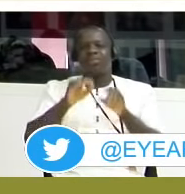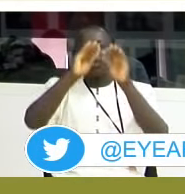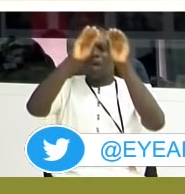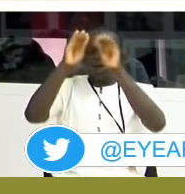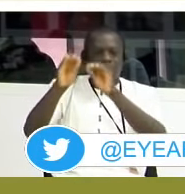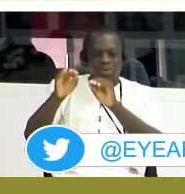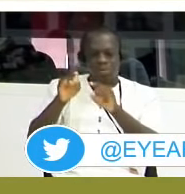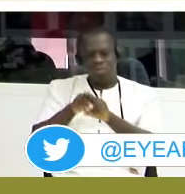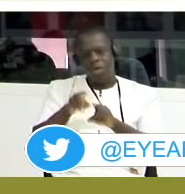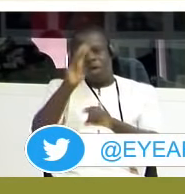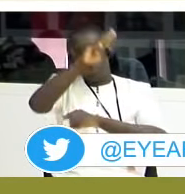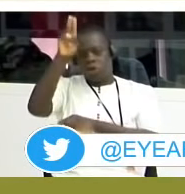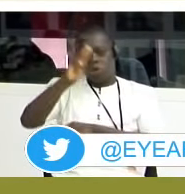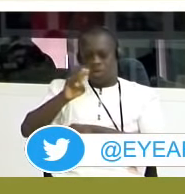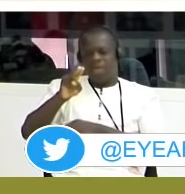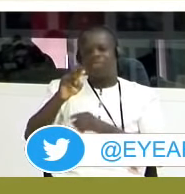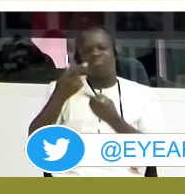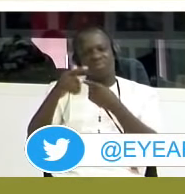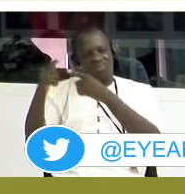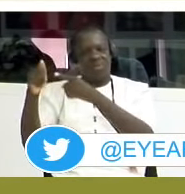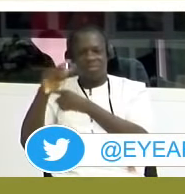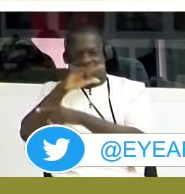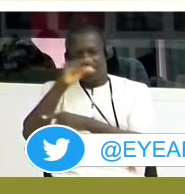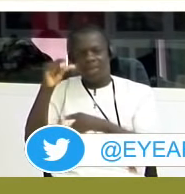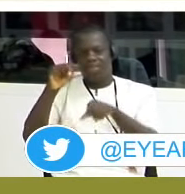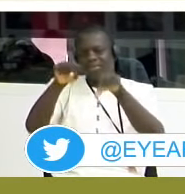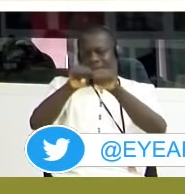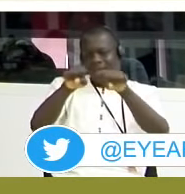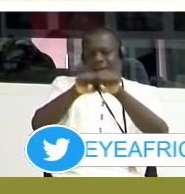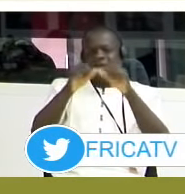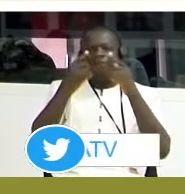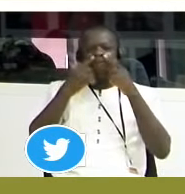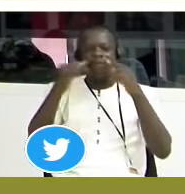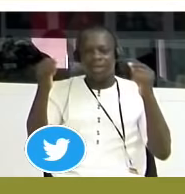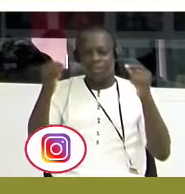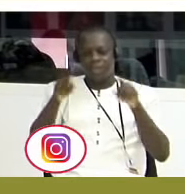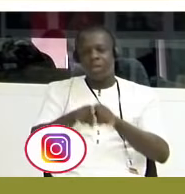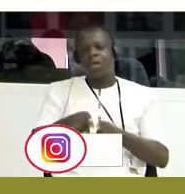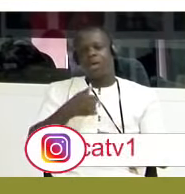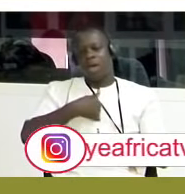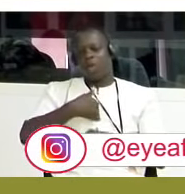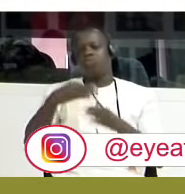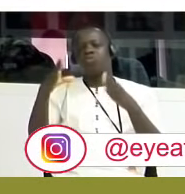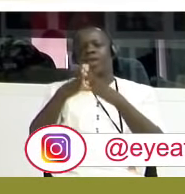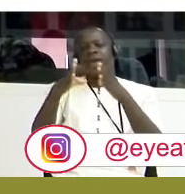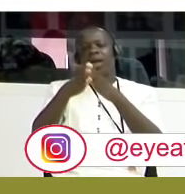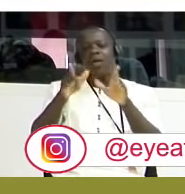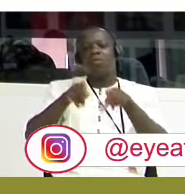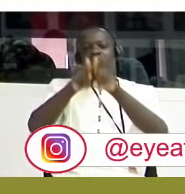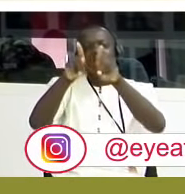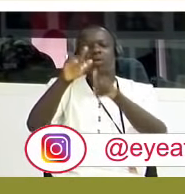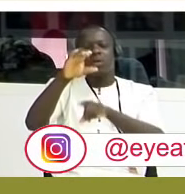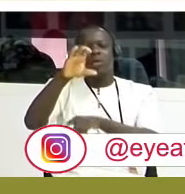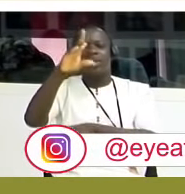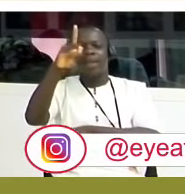d'Active. I was with retired Colonel Demba Ndiaye, former Chief of Protocol,